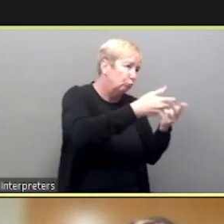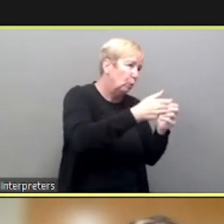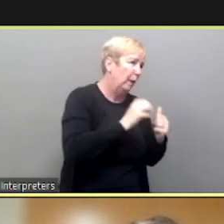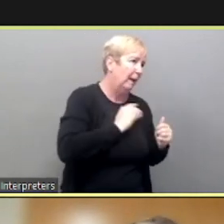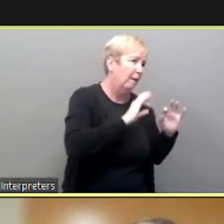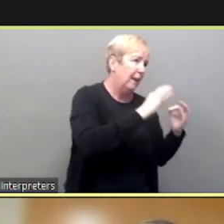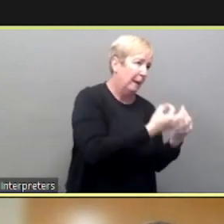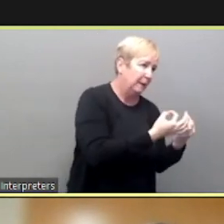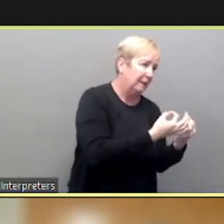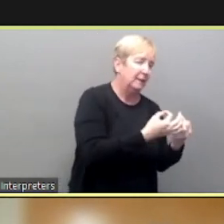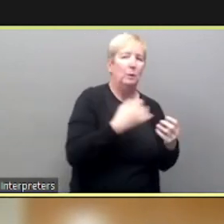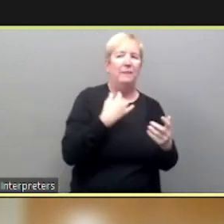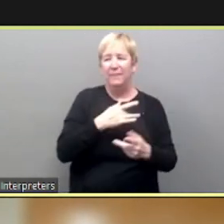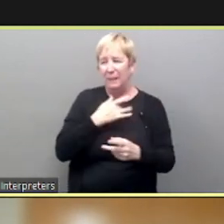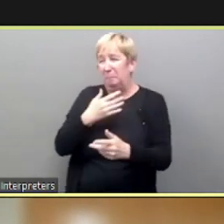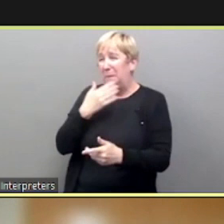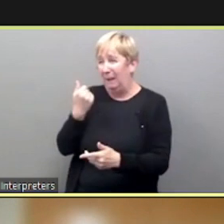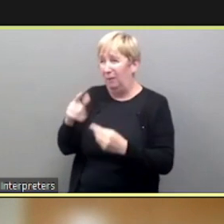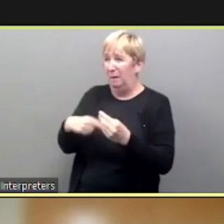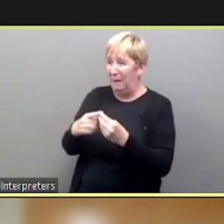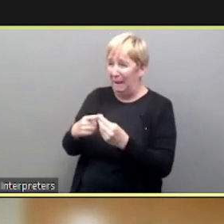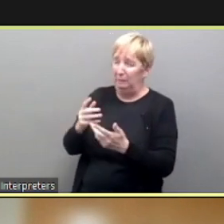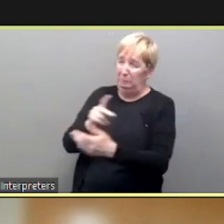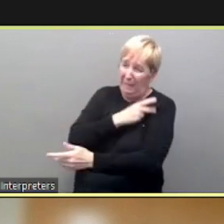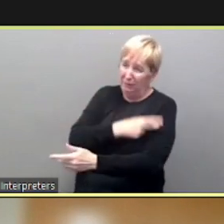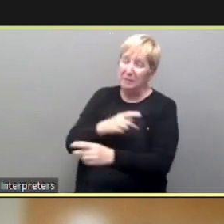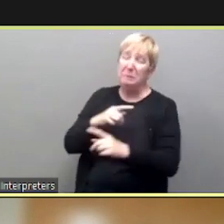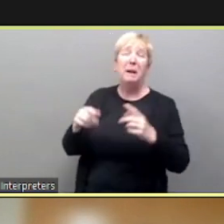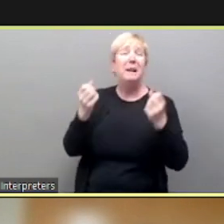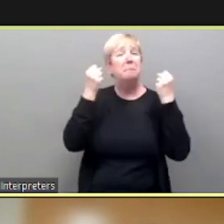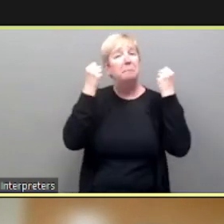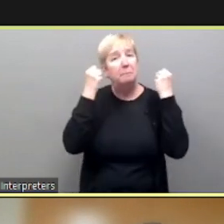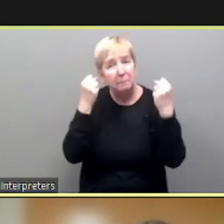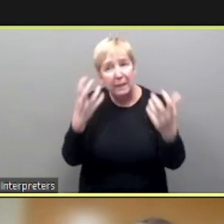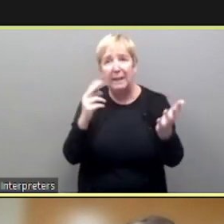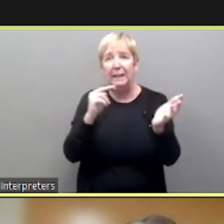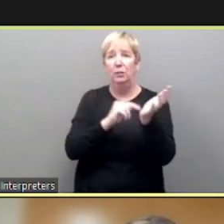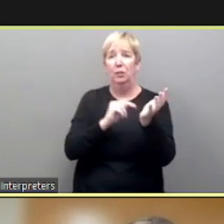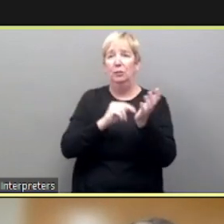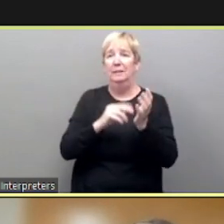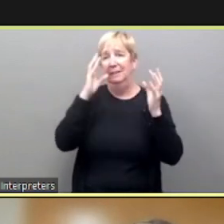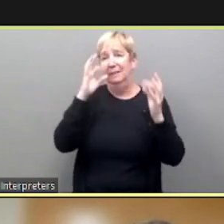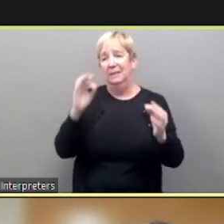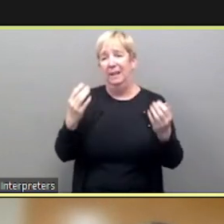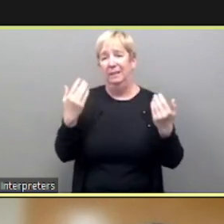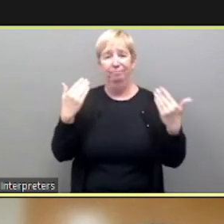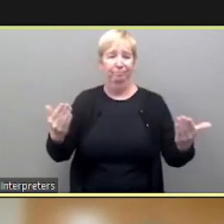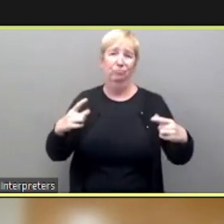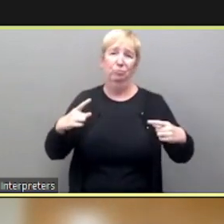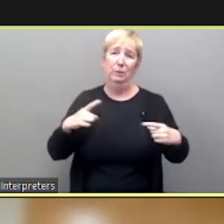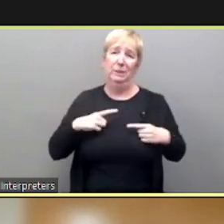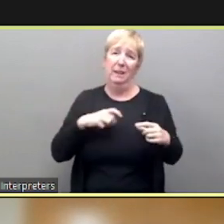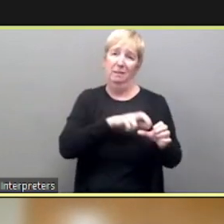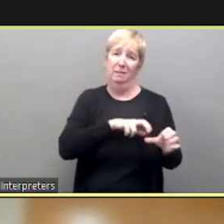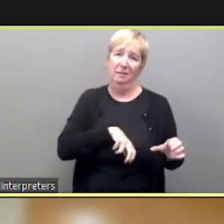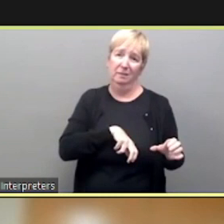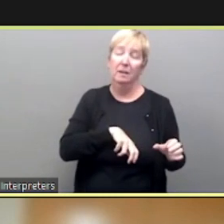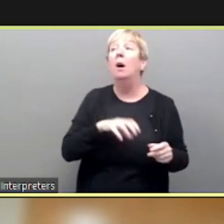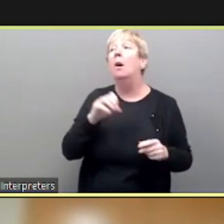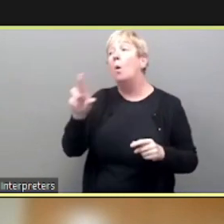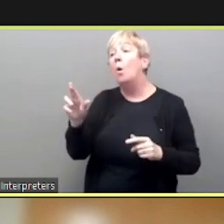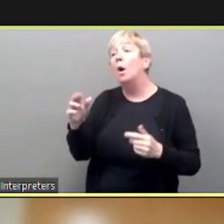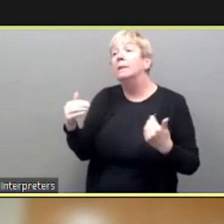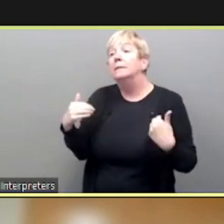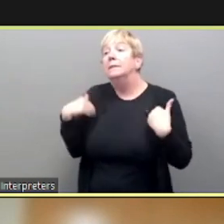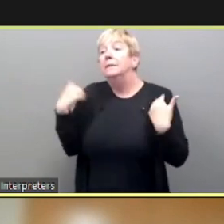have retired as a result of the pandemic. We also know of multiple newer nurses that have left the field of